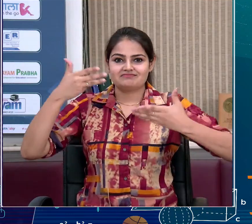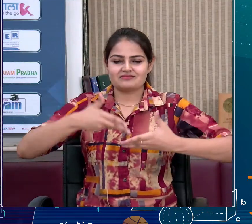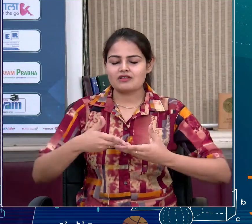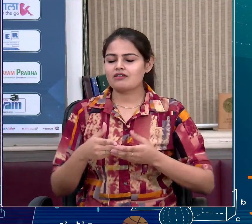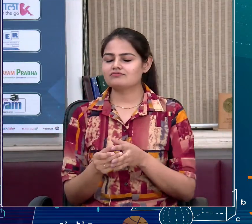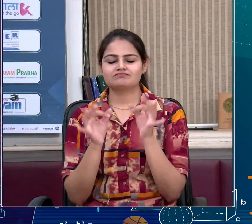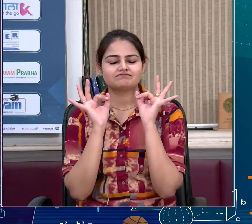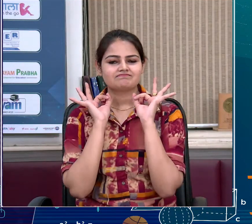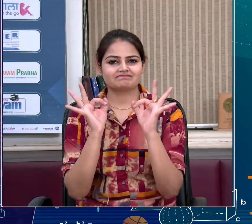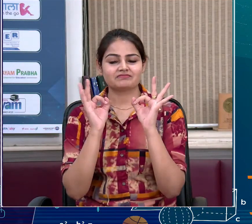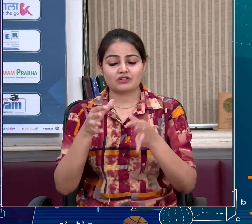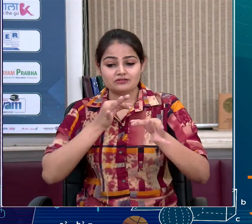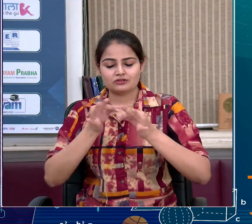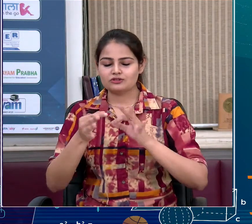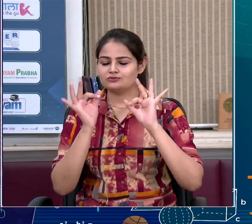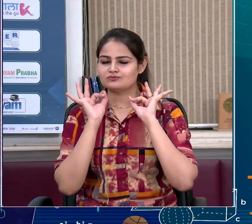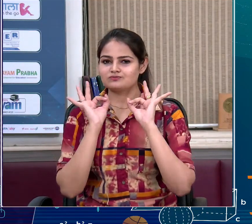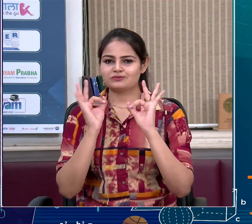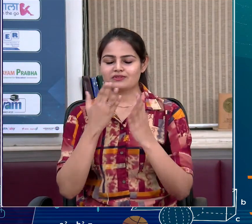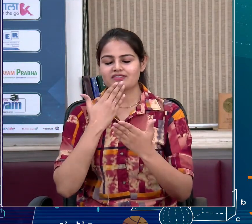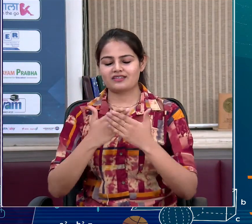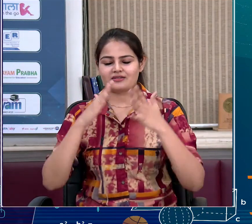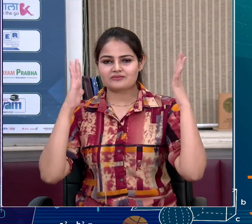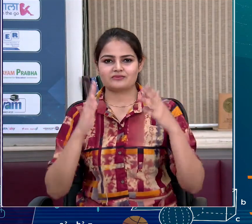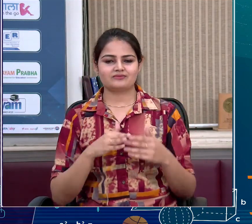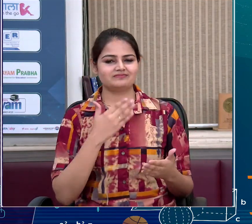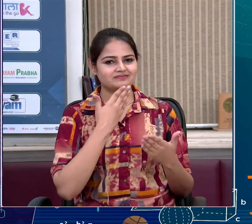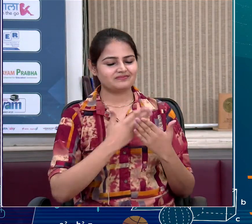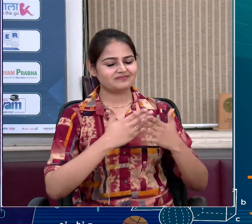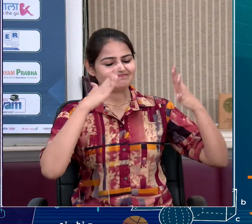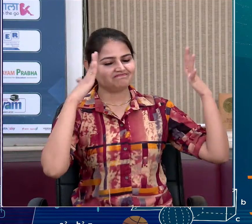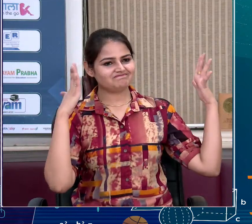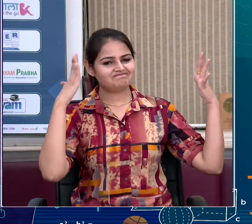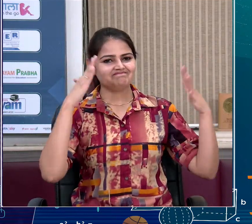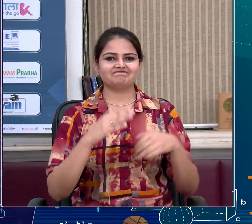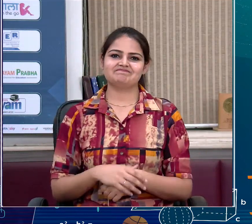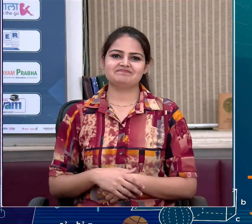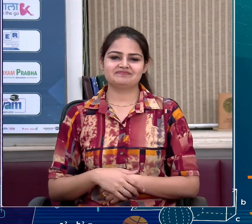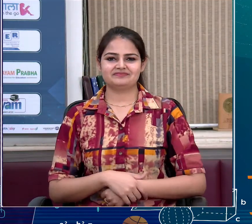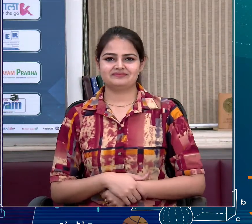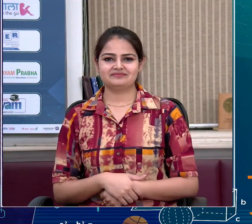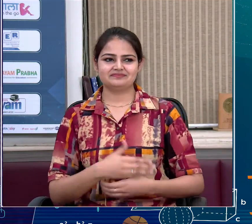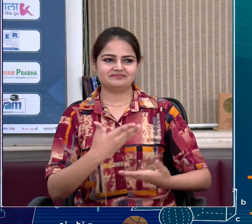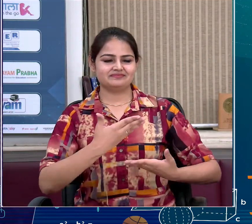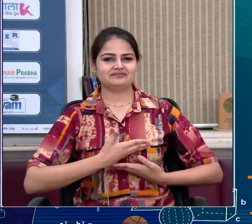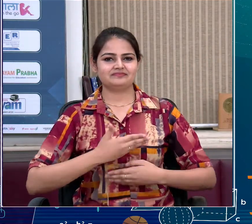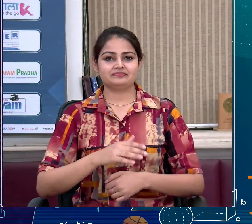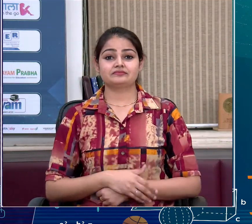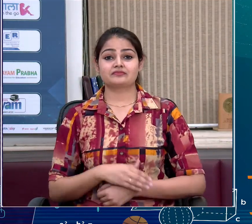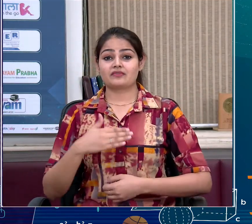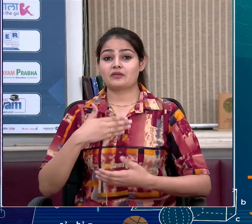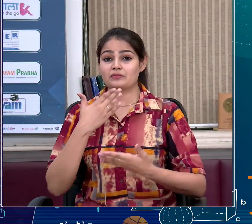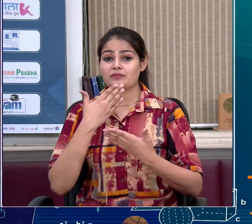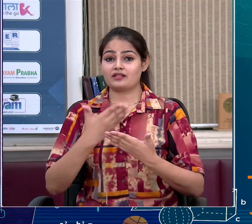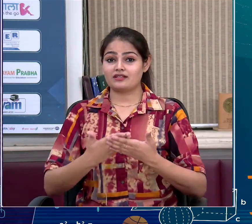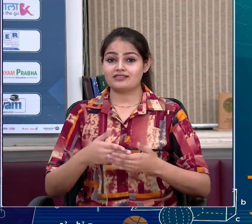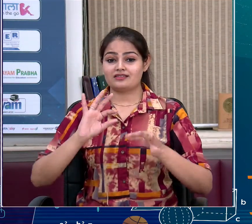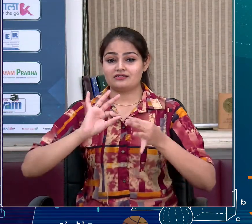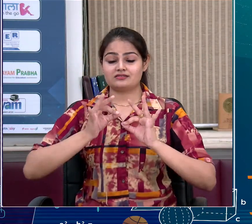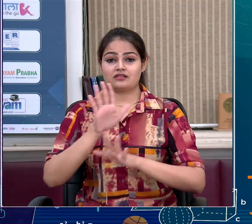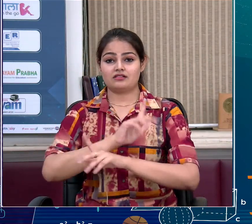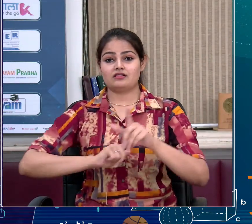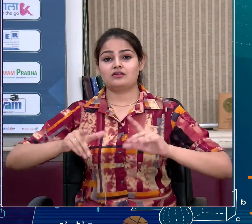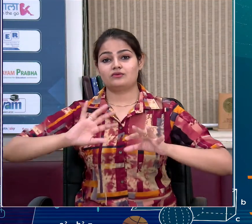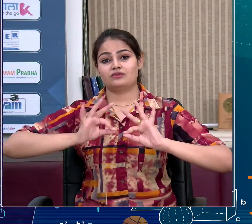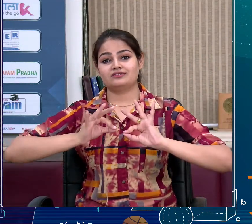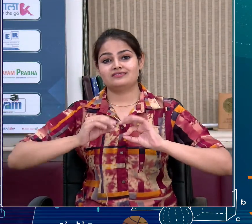well. Thank you. Thank you so much, ma'am. Pleasure, all pleasure mine. And I thank Jyoti Interpreter as well for